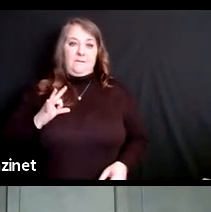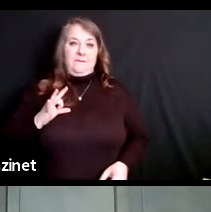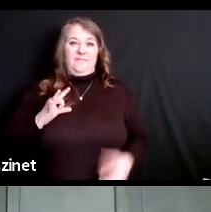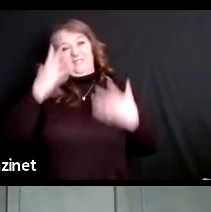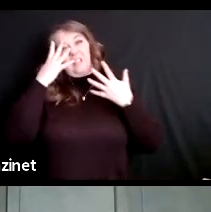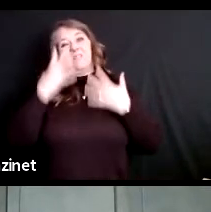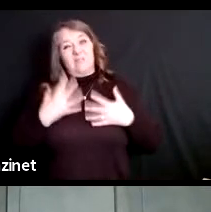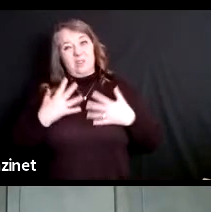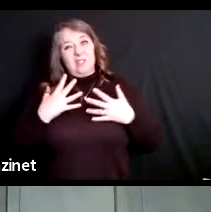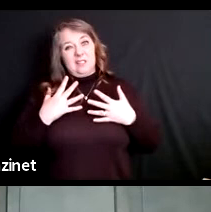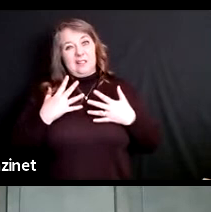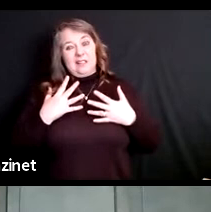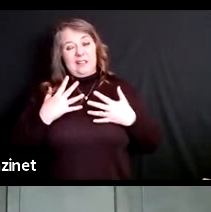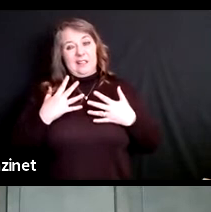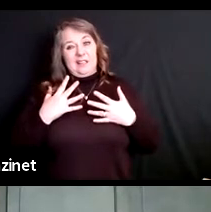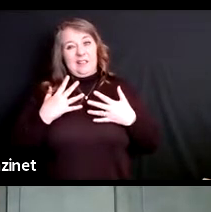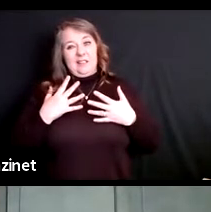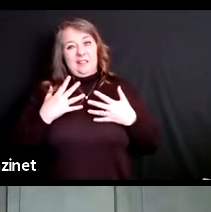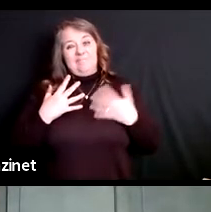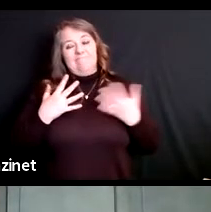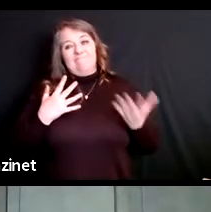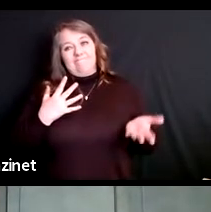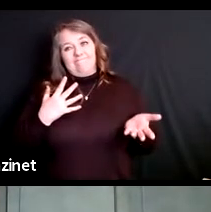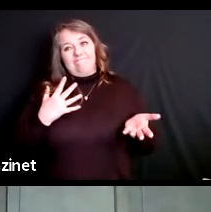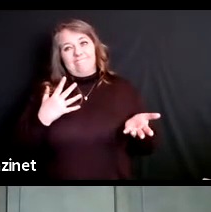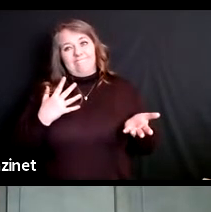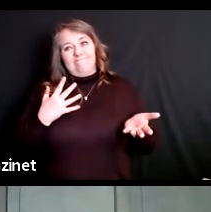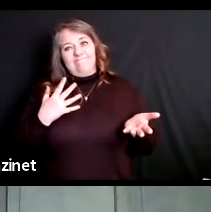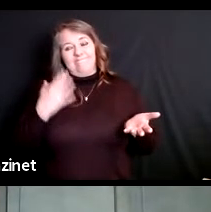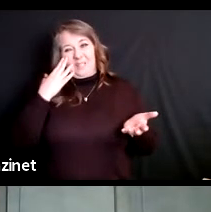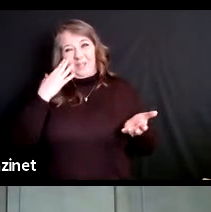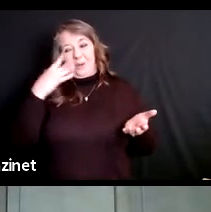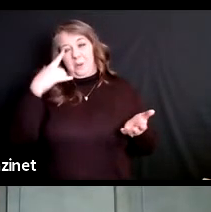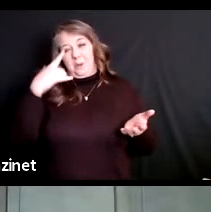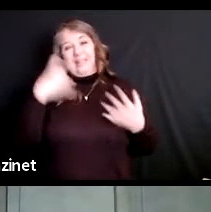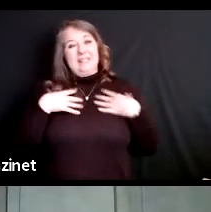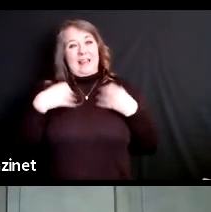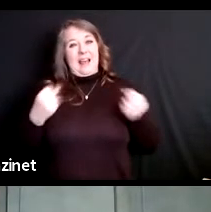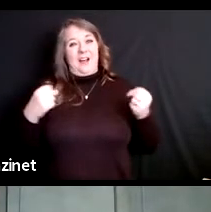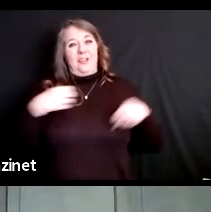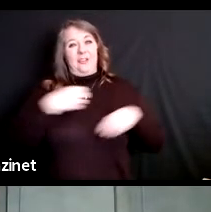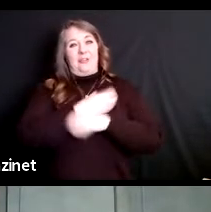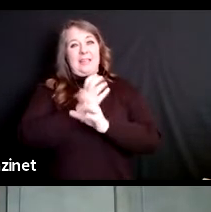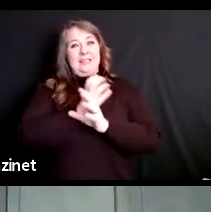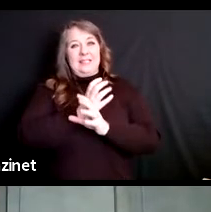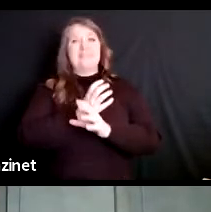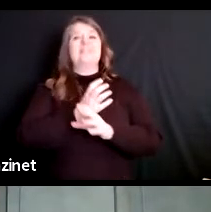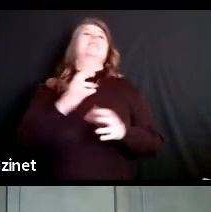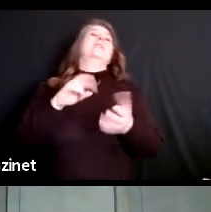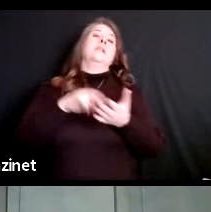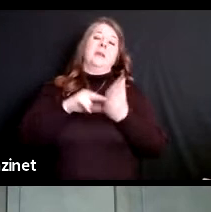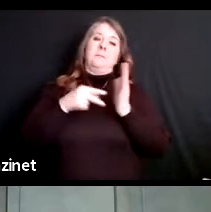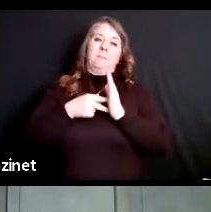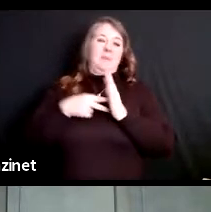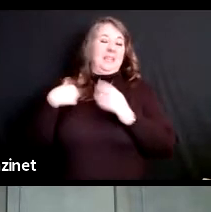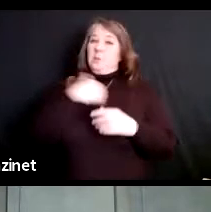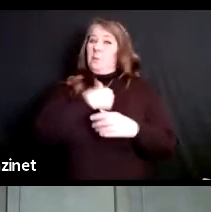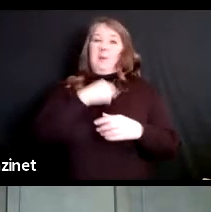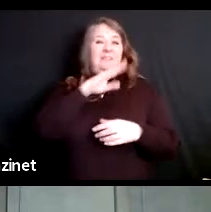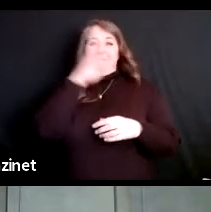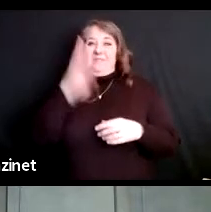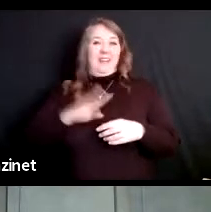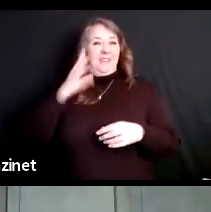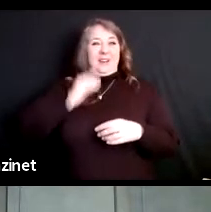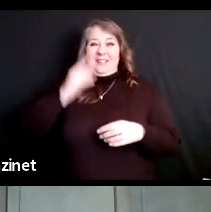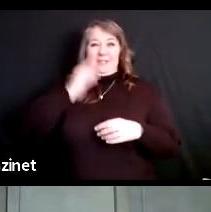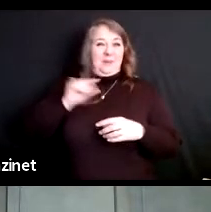Unfortunately, you know, this being a health crisis puts us in a position of never having to take these kind